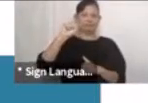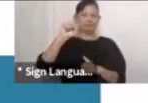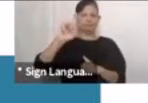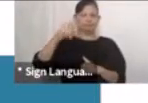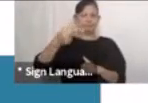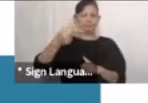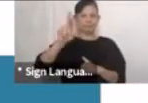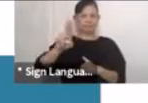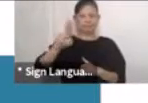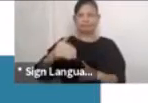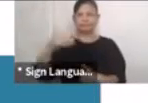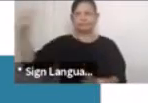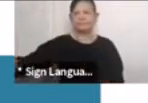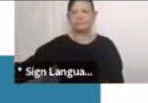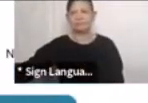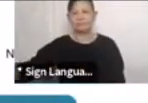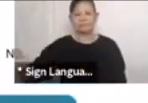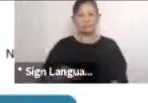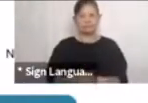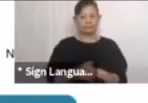the next slide, please.